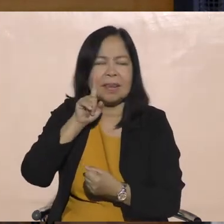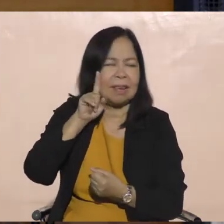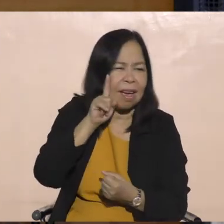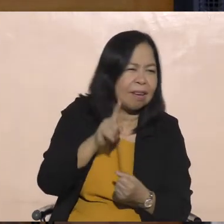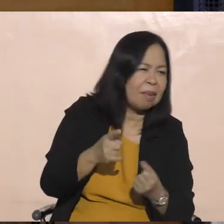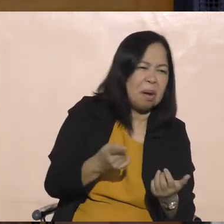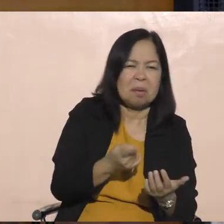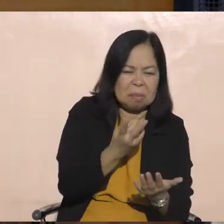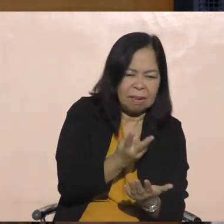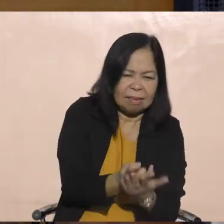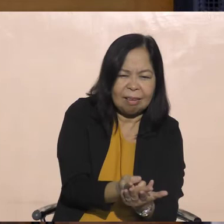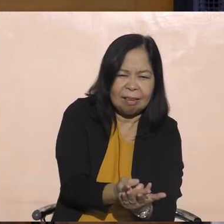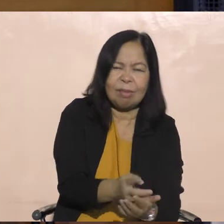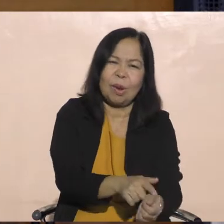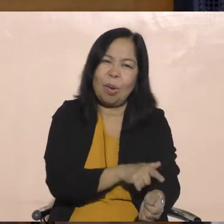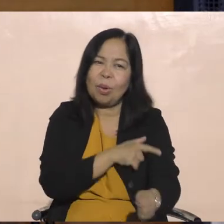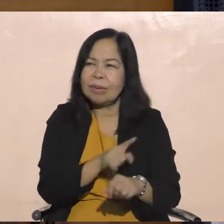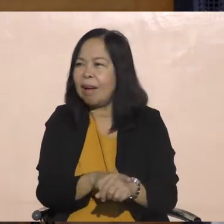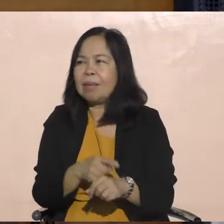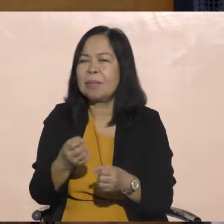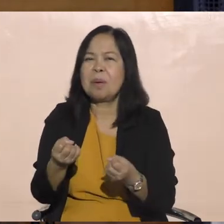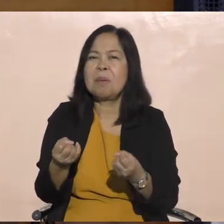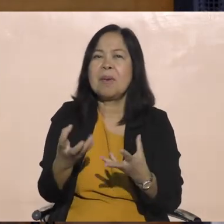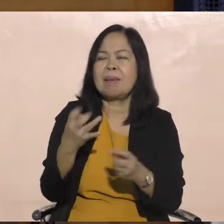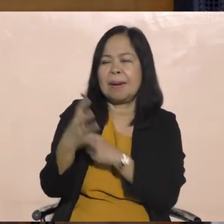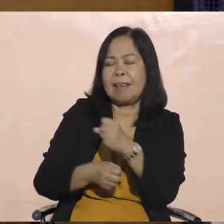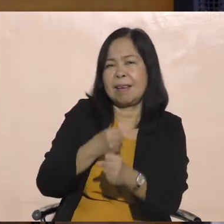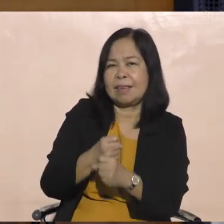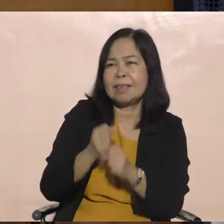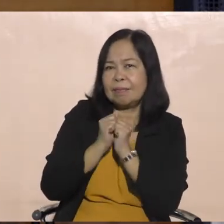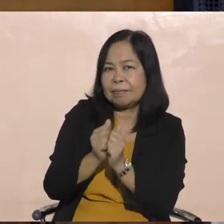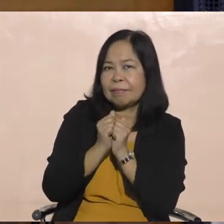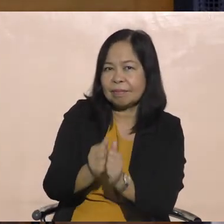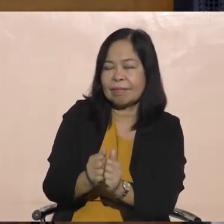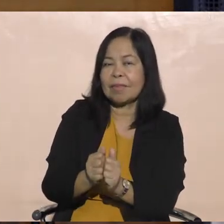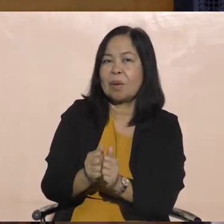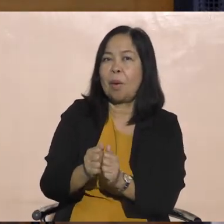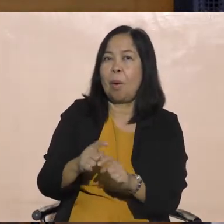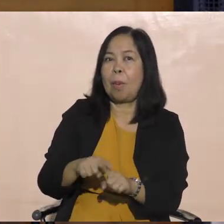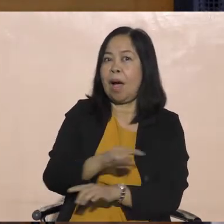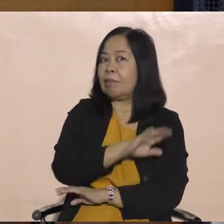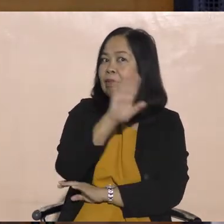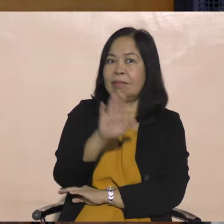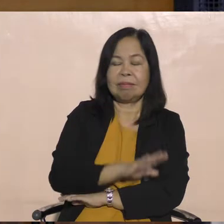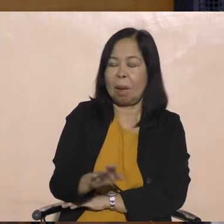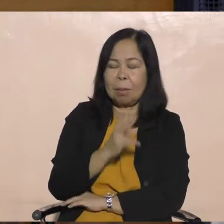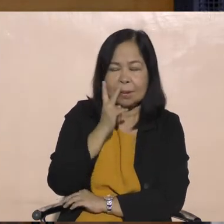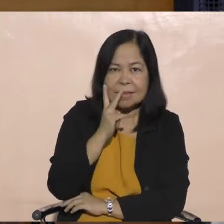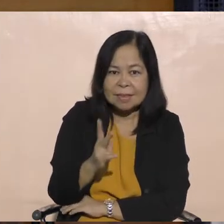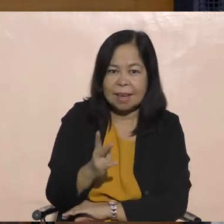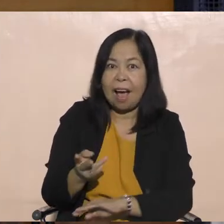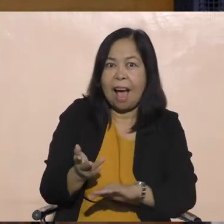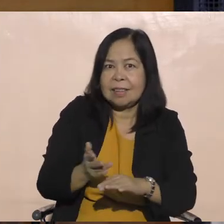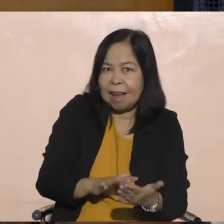many years, hallelujah, naguban-uban sila kang Jesus. And nakita na